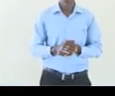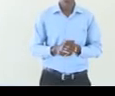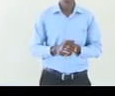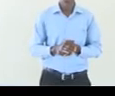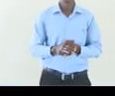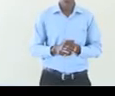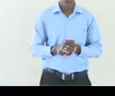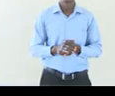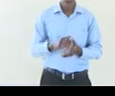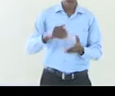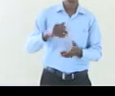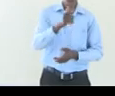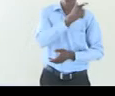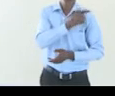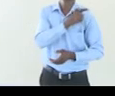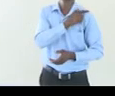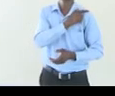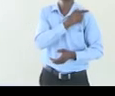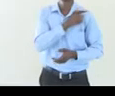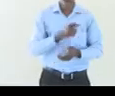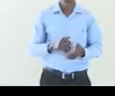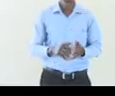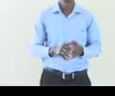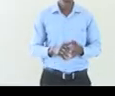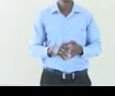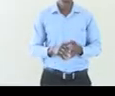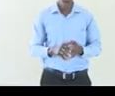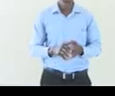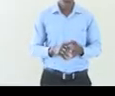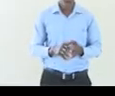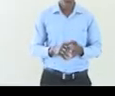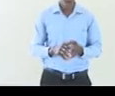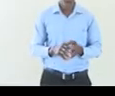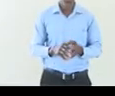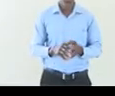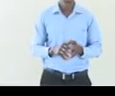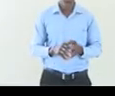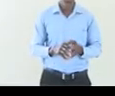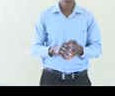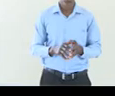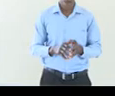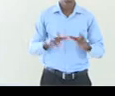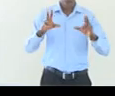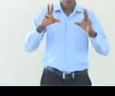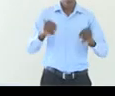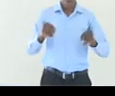No content, no passion. I keep saying this, giving this example. I say, when I see